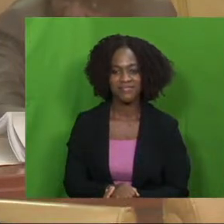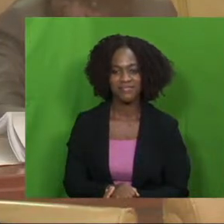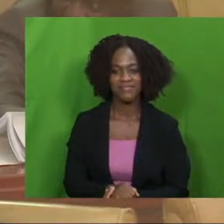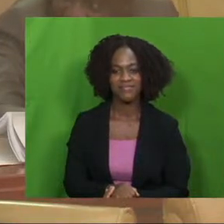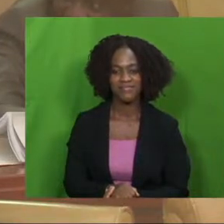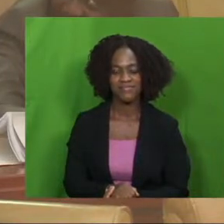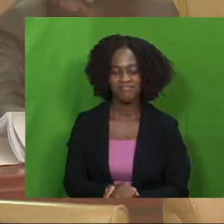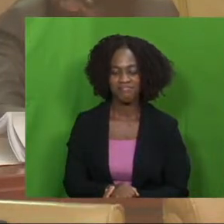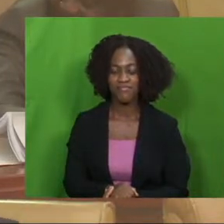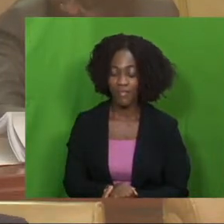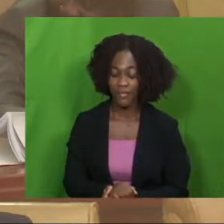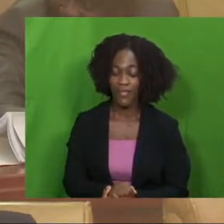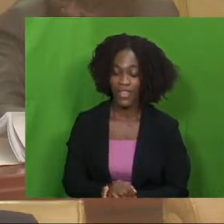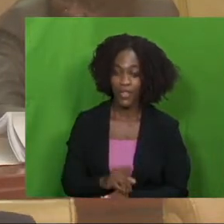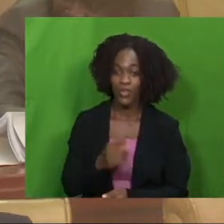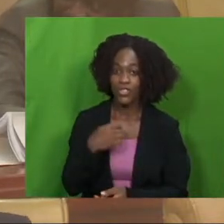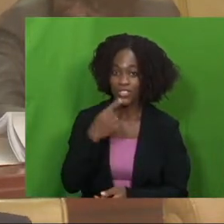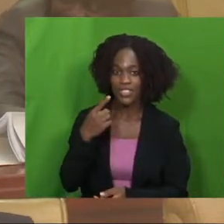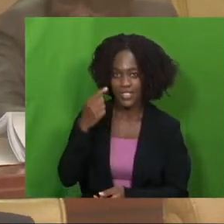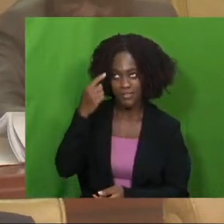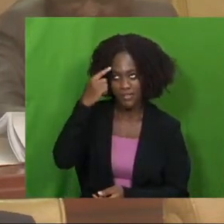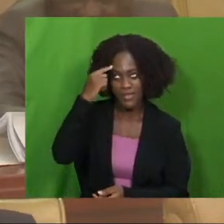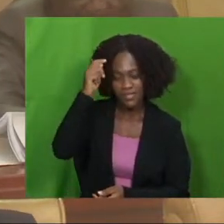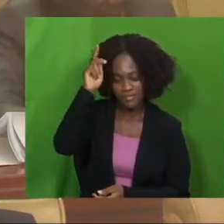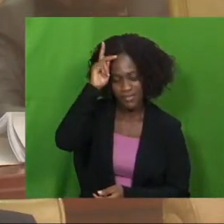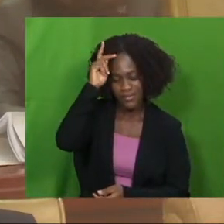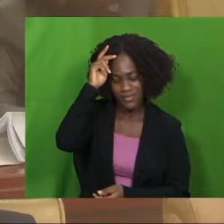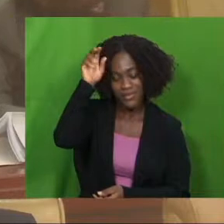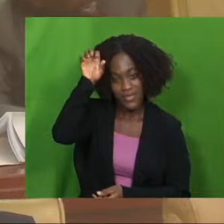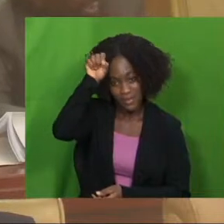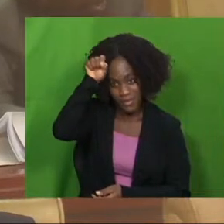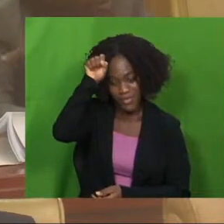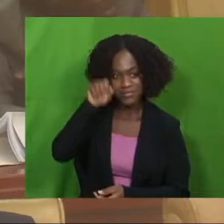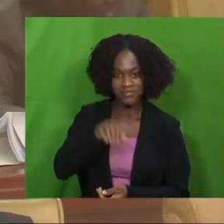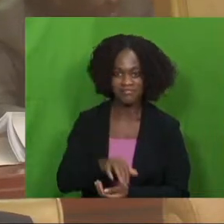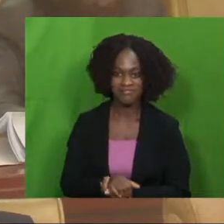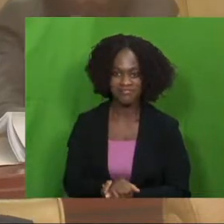Well noted, Honourable Speaker. Yes, you may go on.